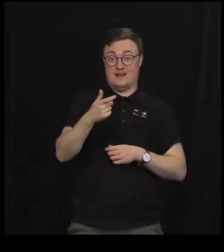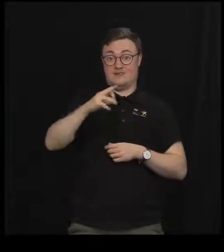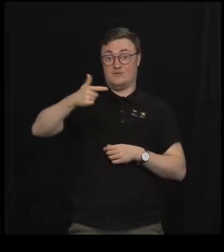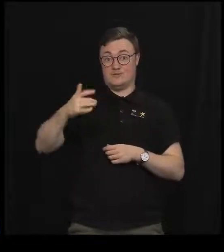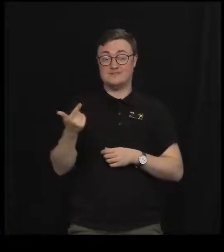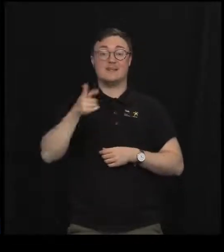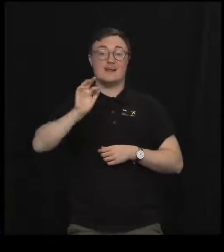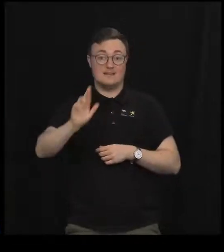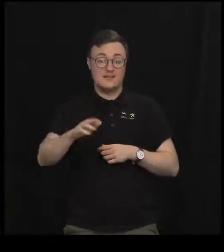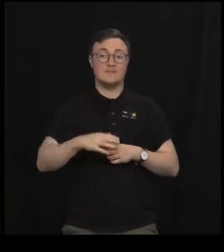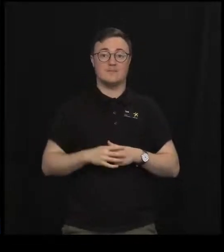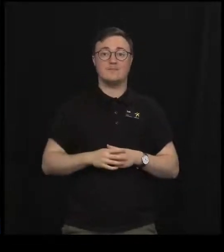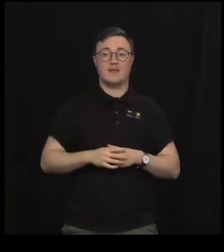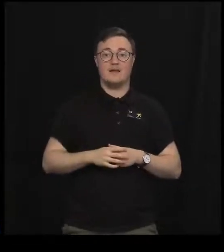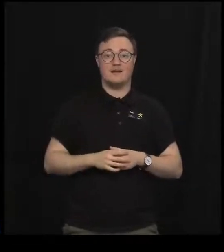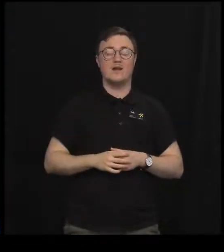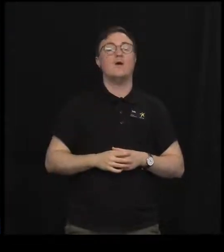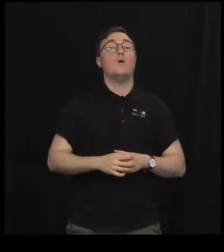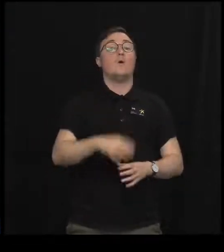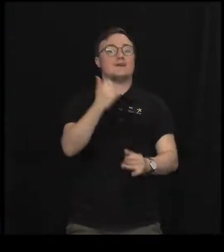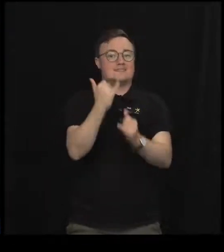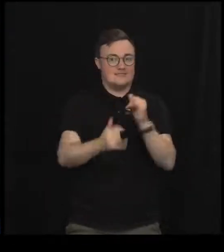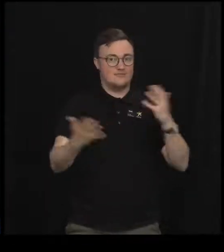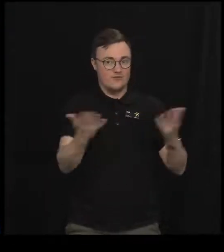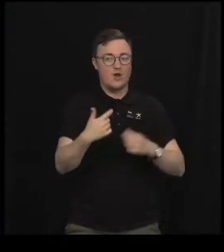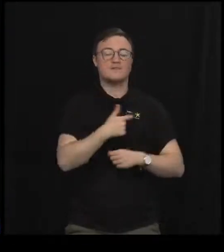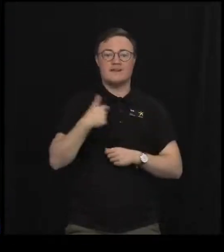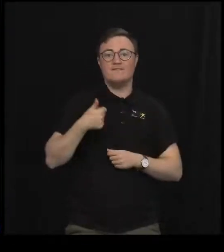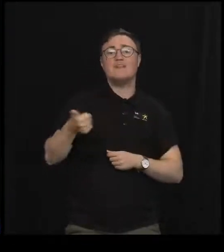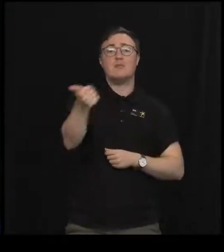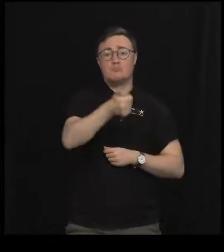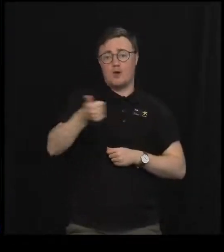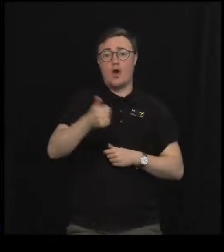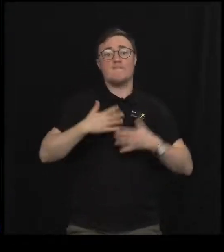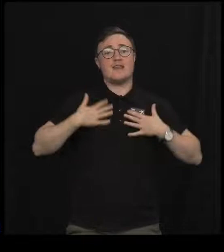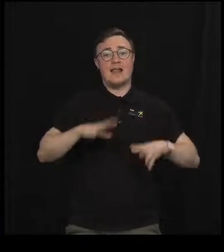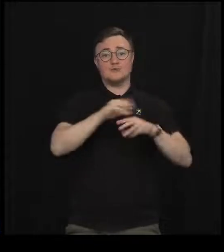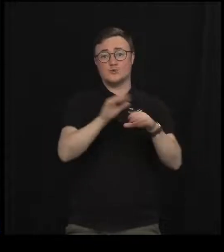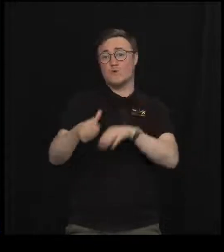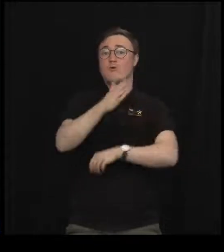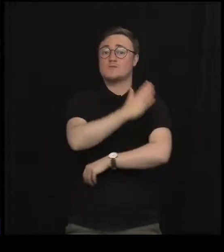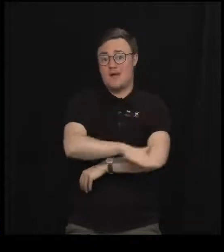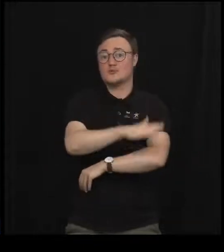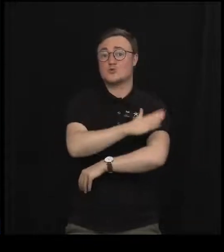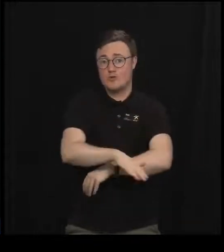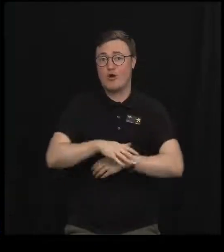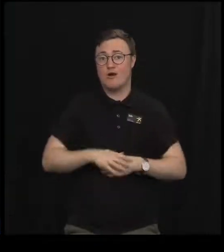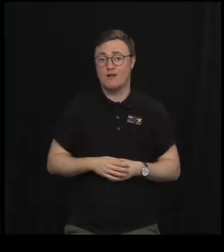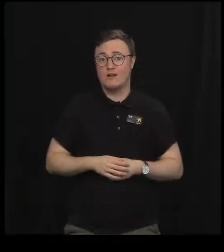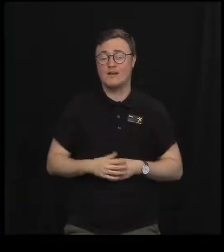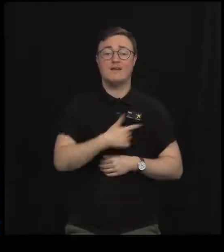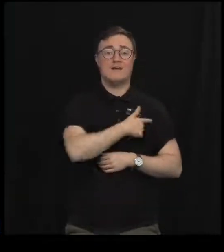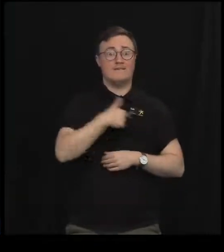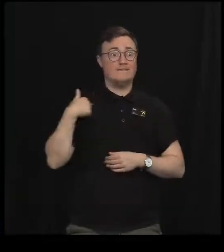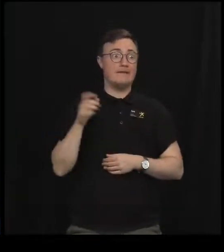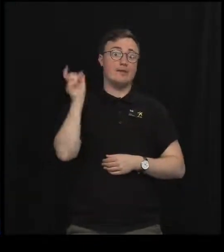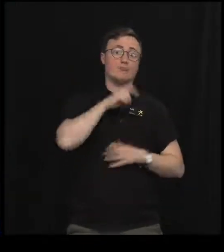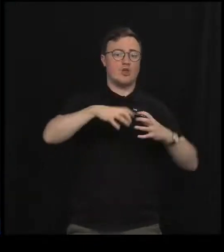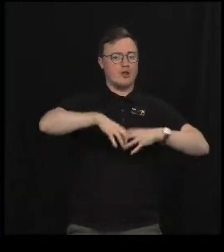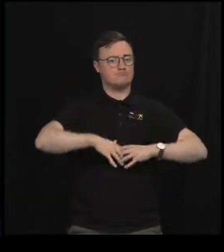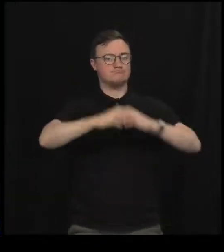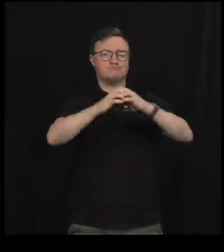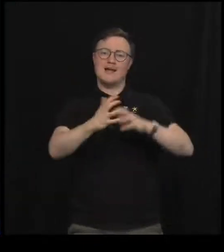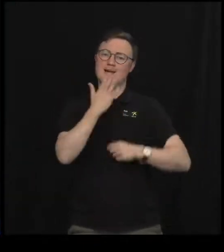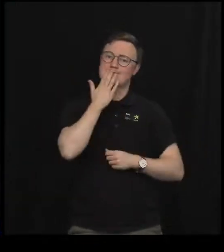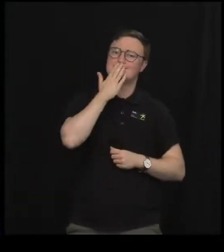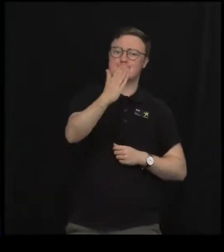arm forward. And finally, we need the health workers. There's no running away from building a health system that has